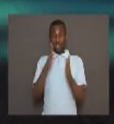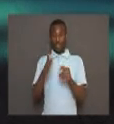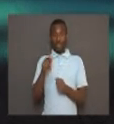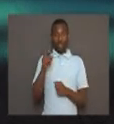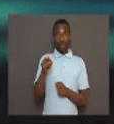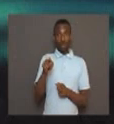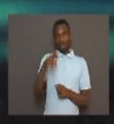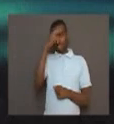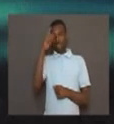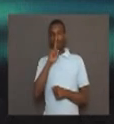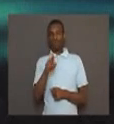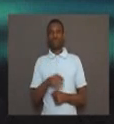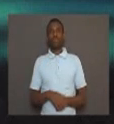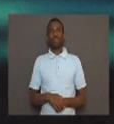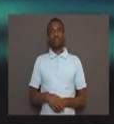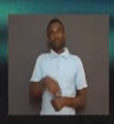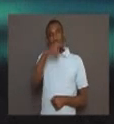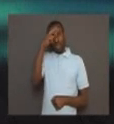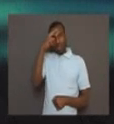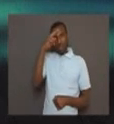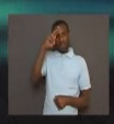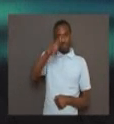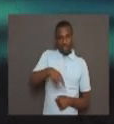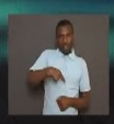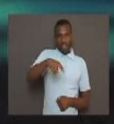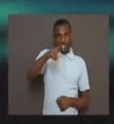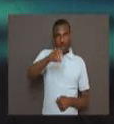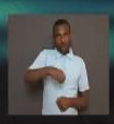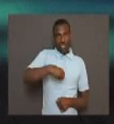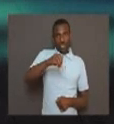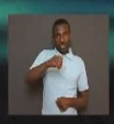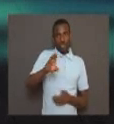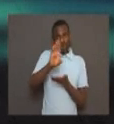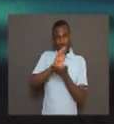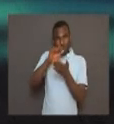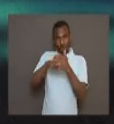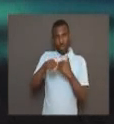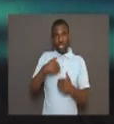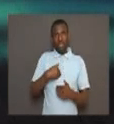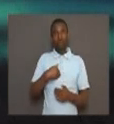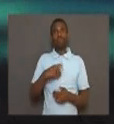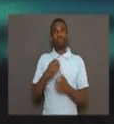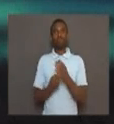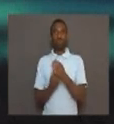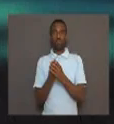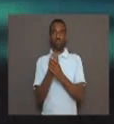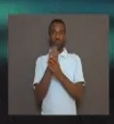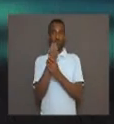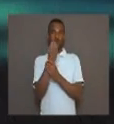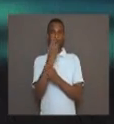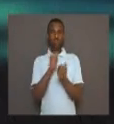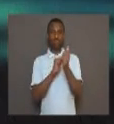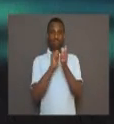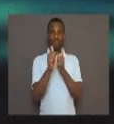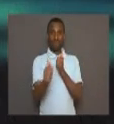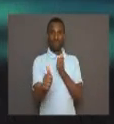created by the resistor will cause the resonant oscillations in the circuit to